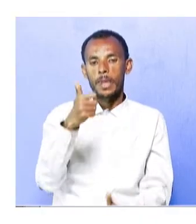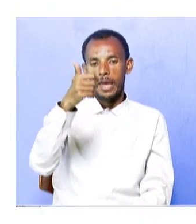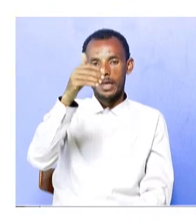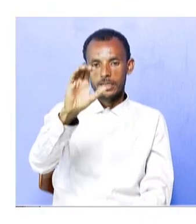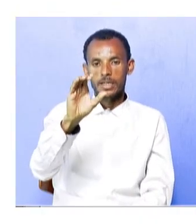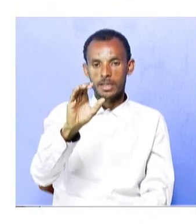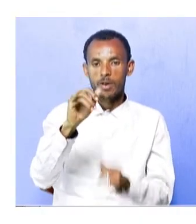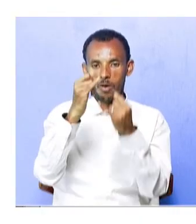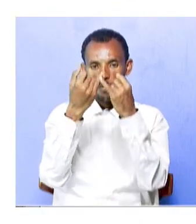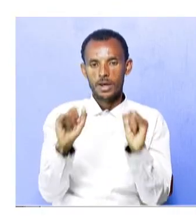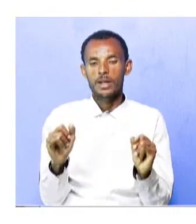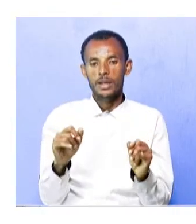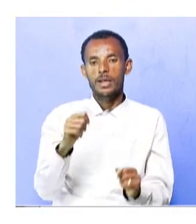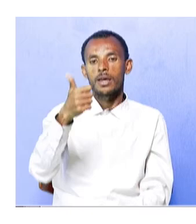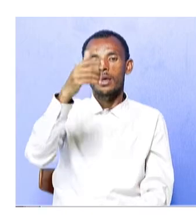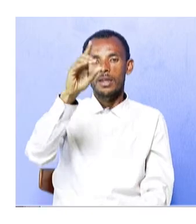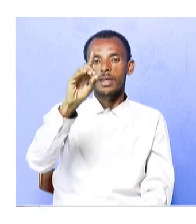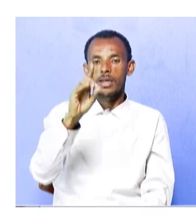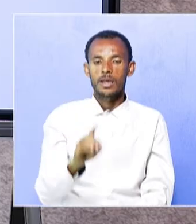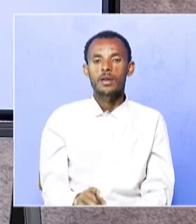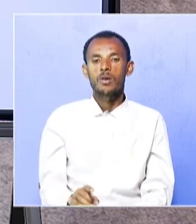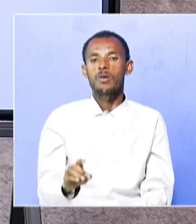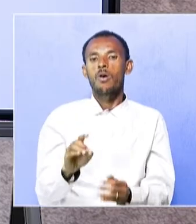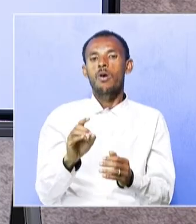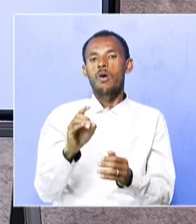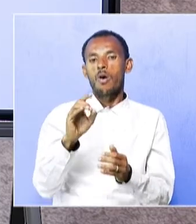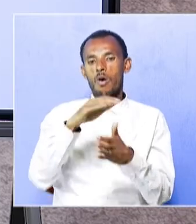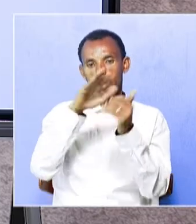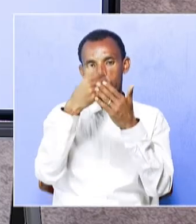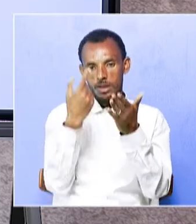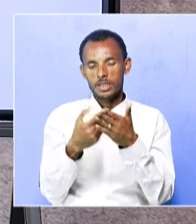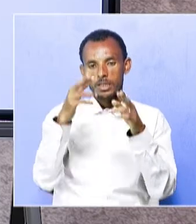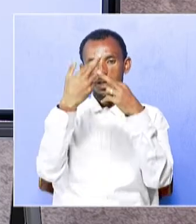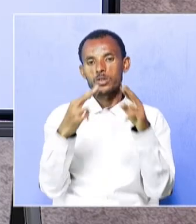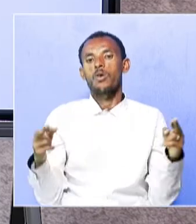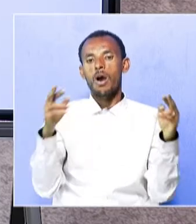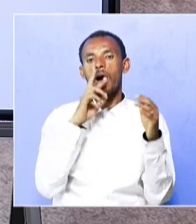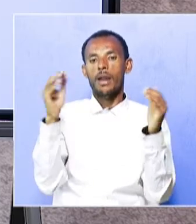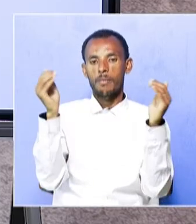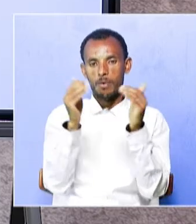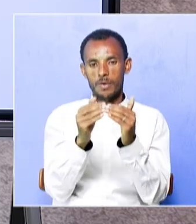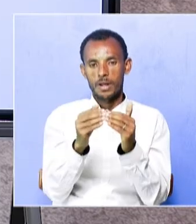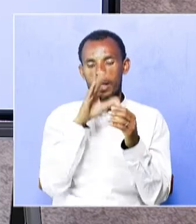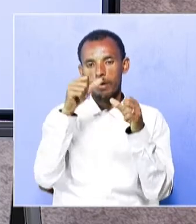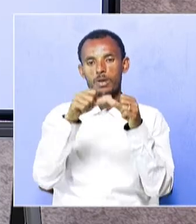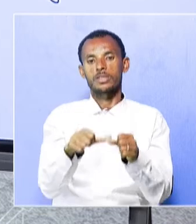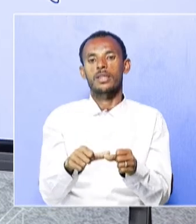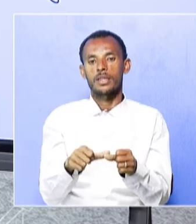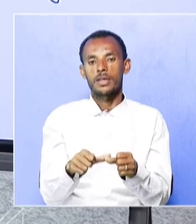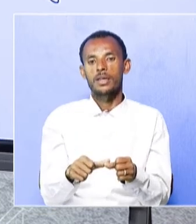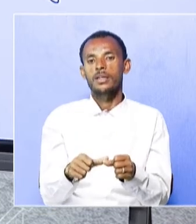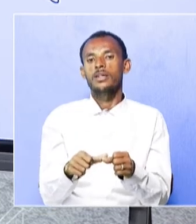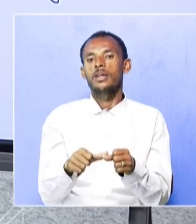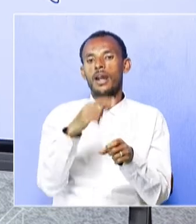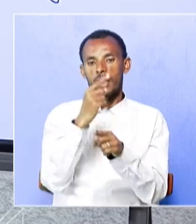AC over AD. Okay, all these ratios are proportional and they are constant, right?